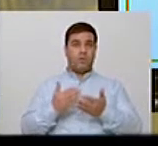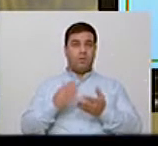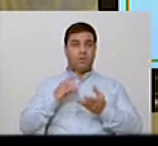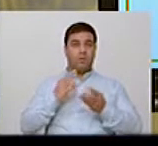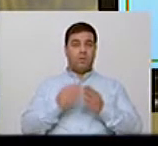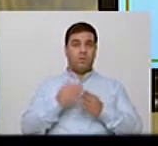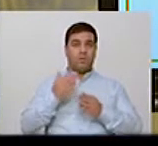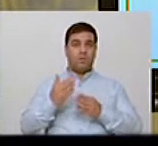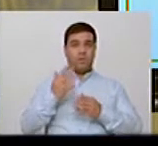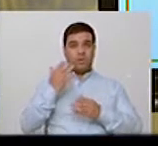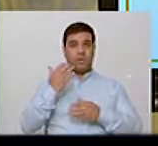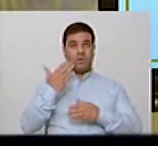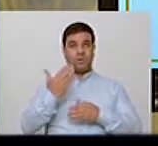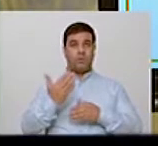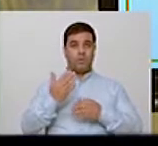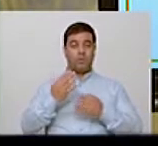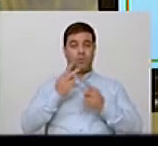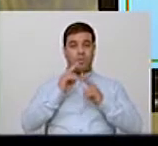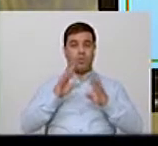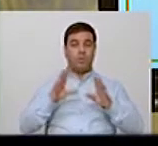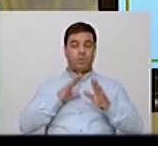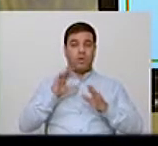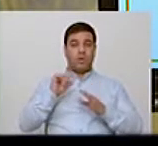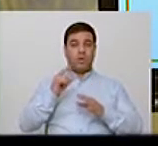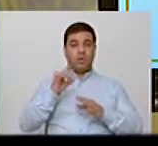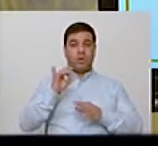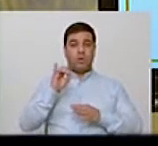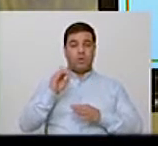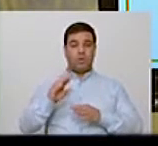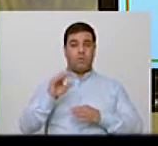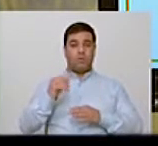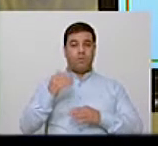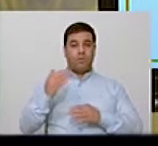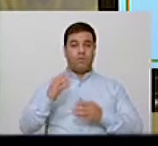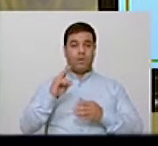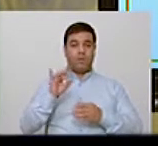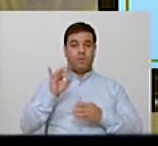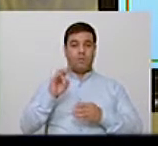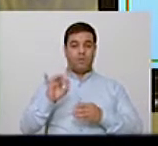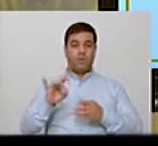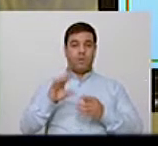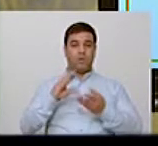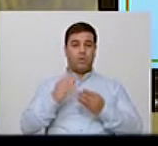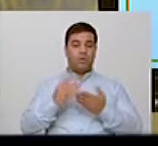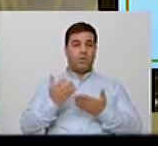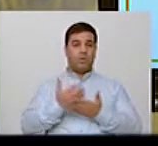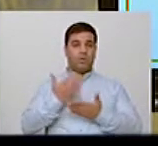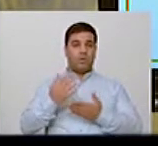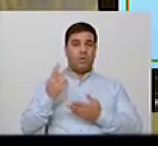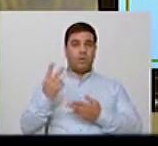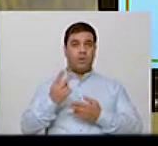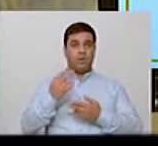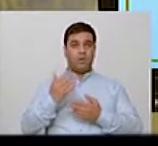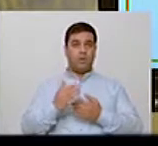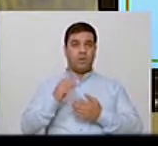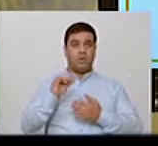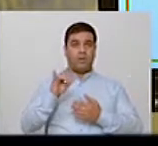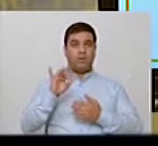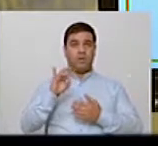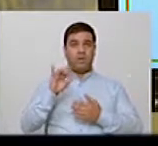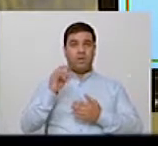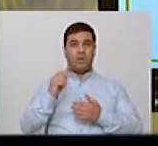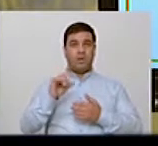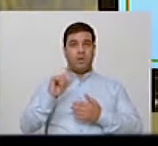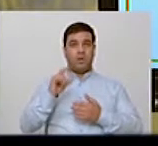Quyidagi rasmda keltirilgan organoid va uning qismlarini toping. 2.